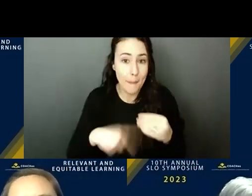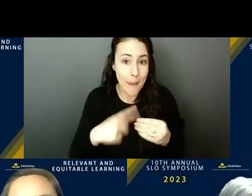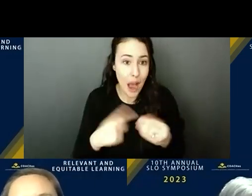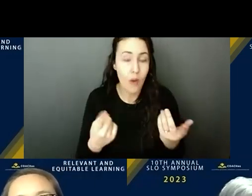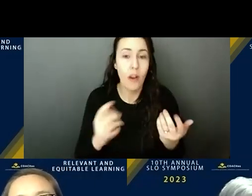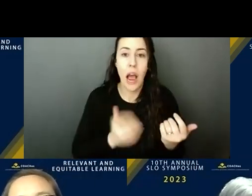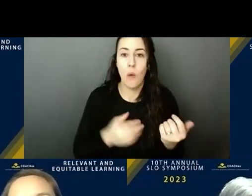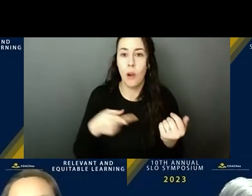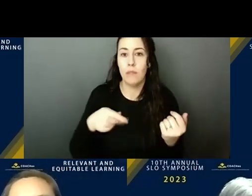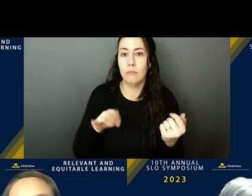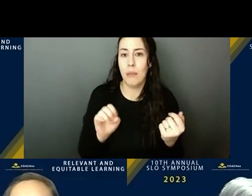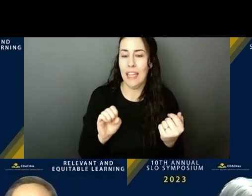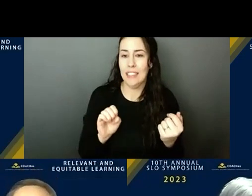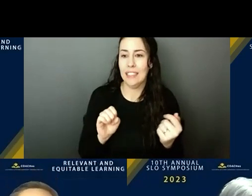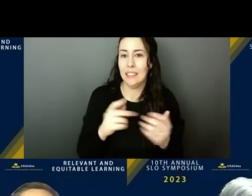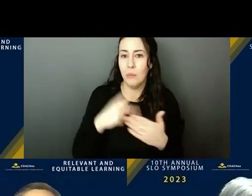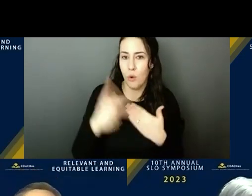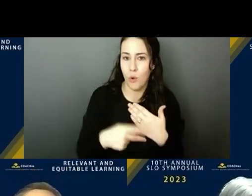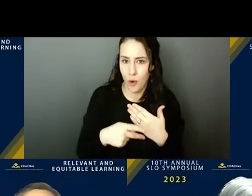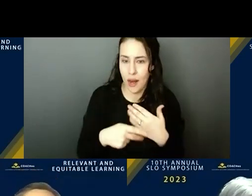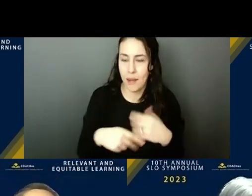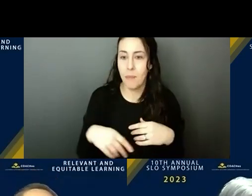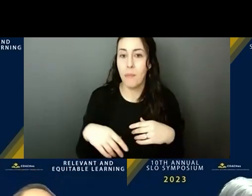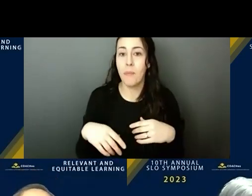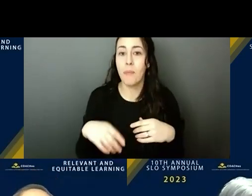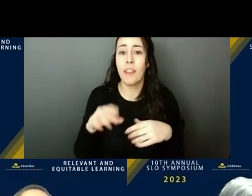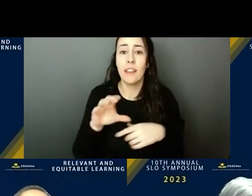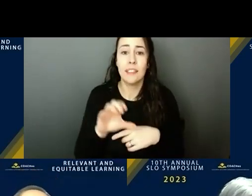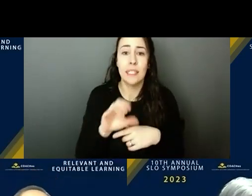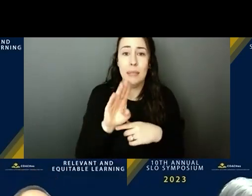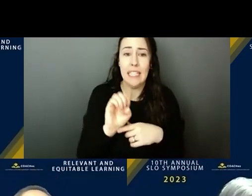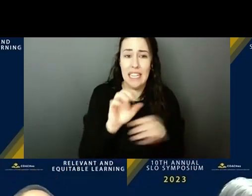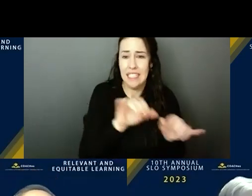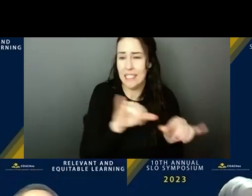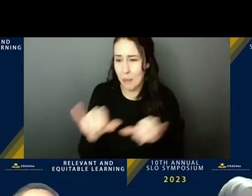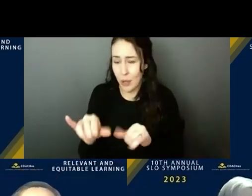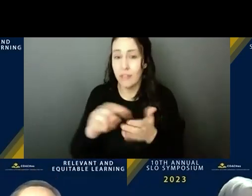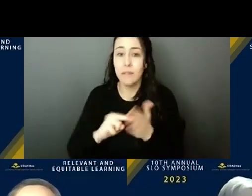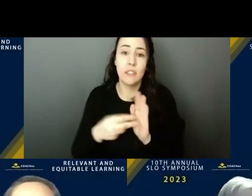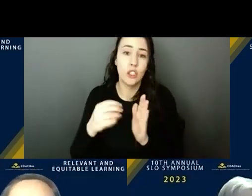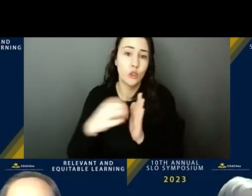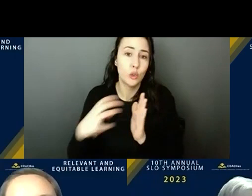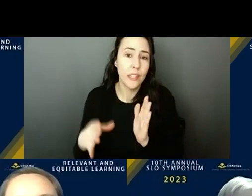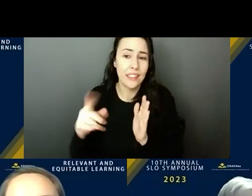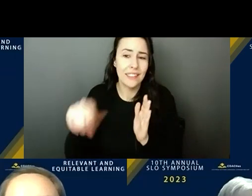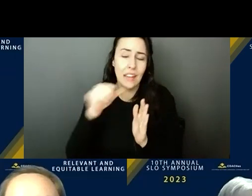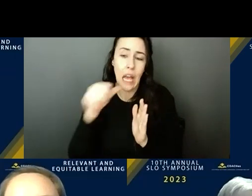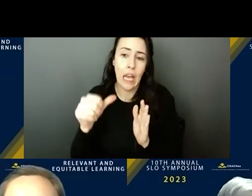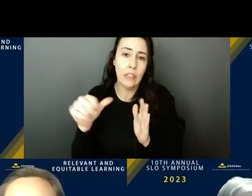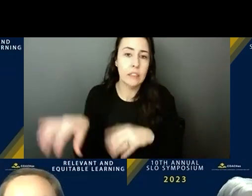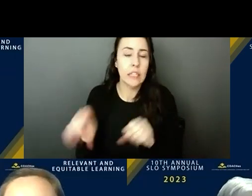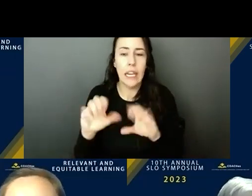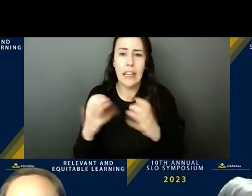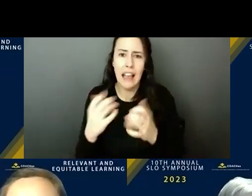So competency-based education is similar to our PACE programs in that students are not taking classes and figuring out their way.